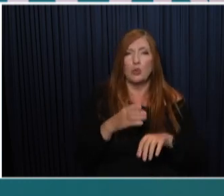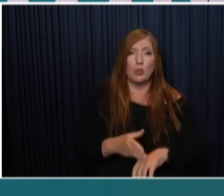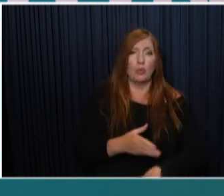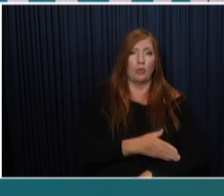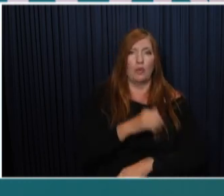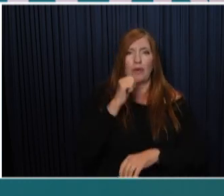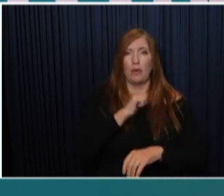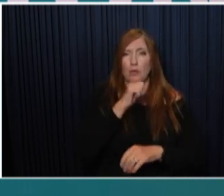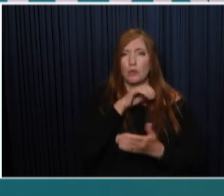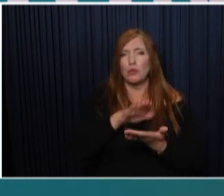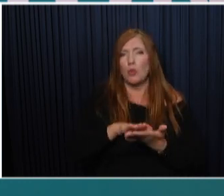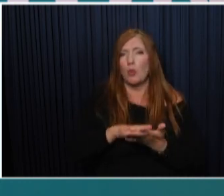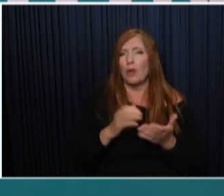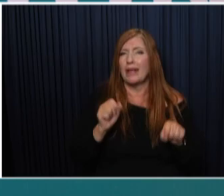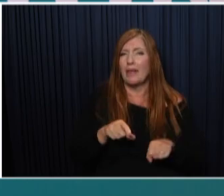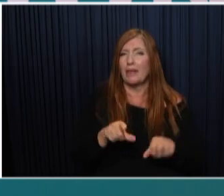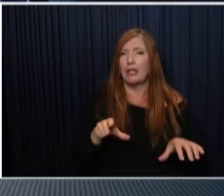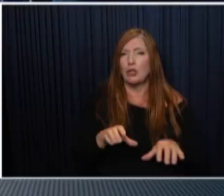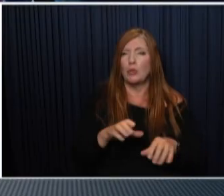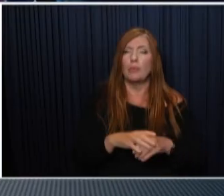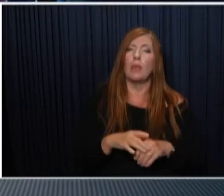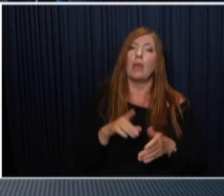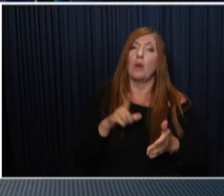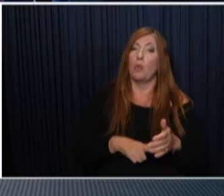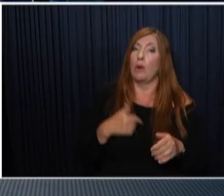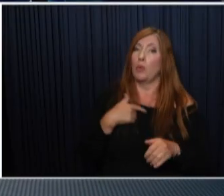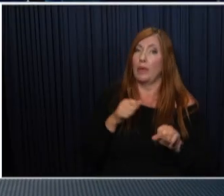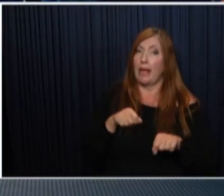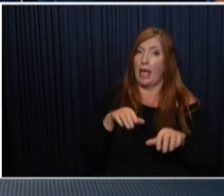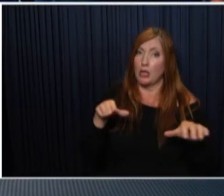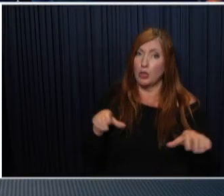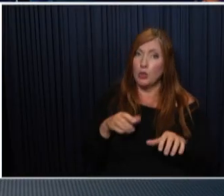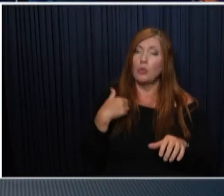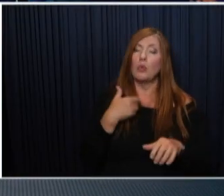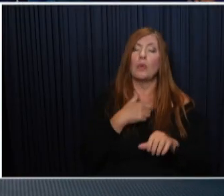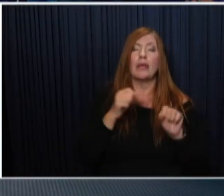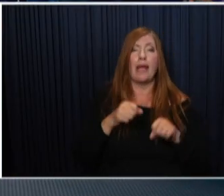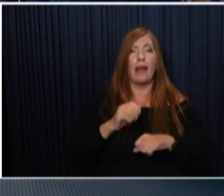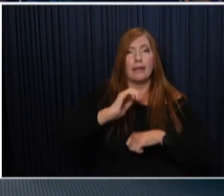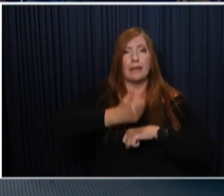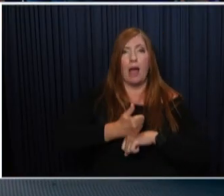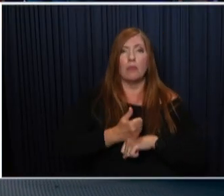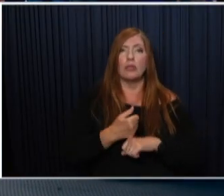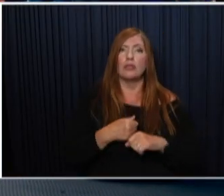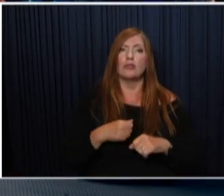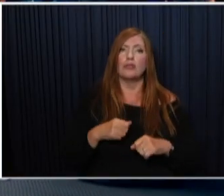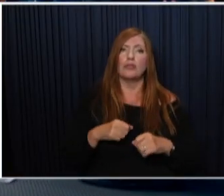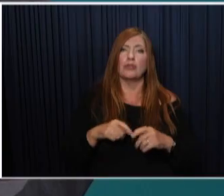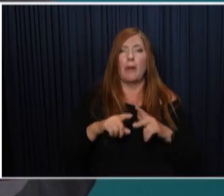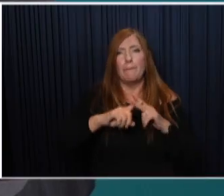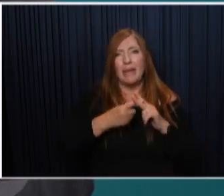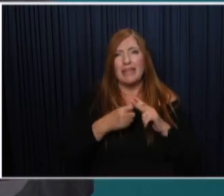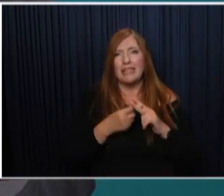Arizona schools? Well, what we can do is we can establish baseline standards for minimum